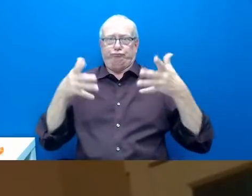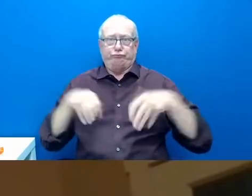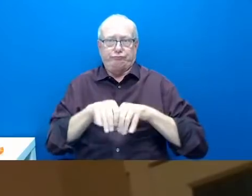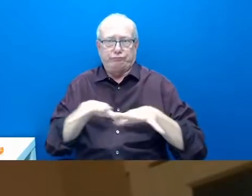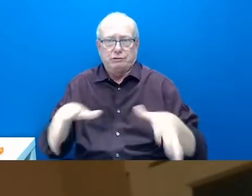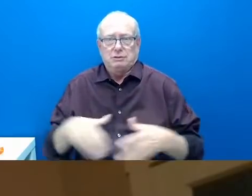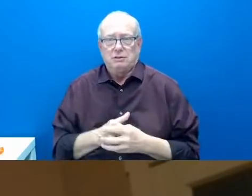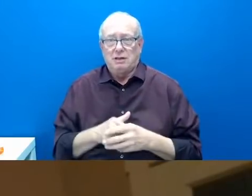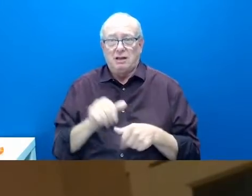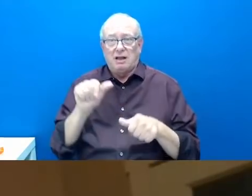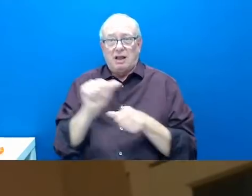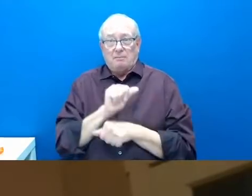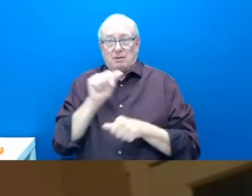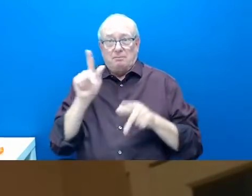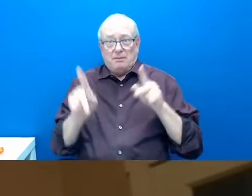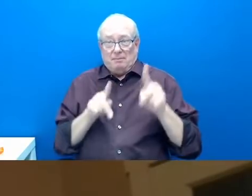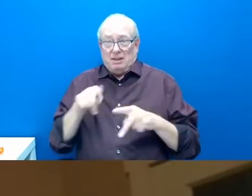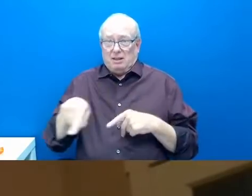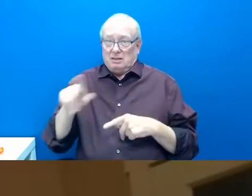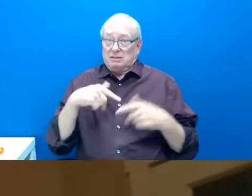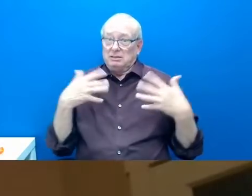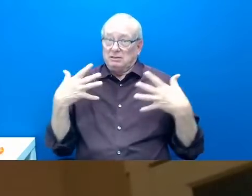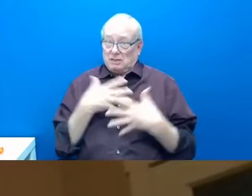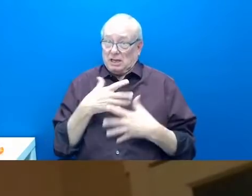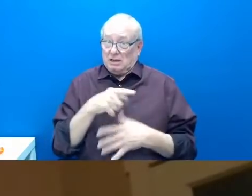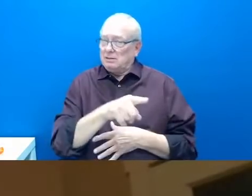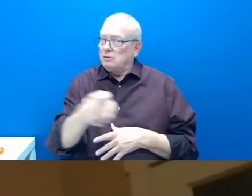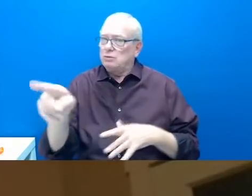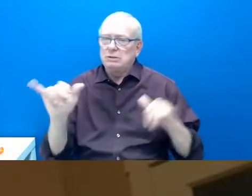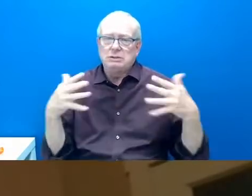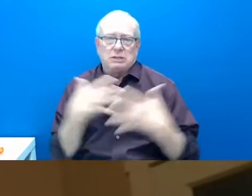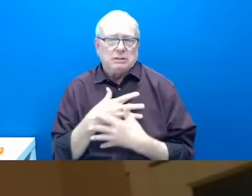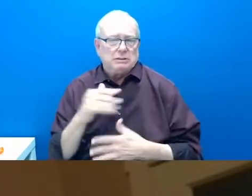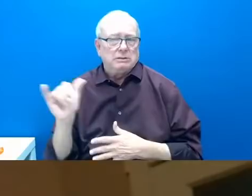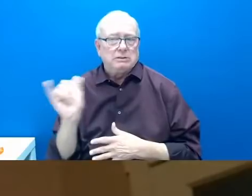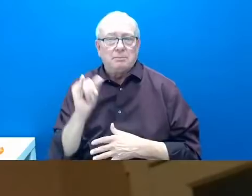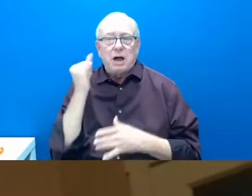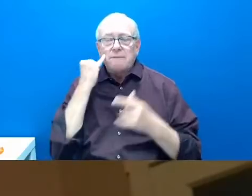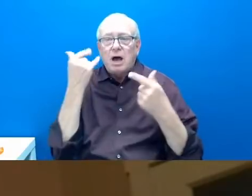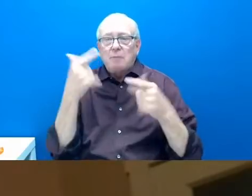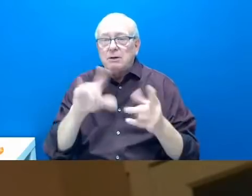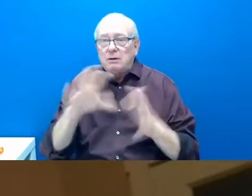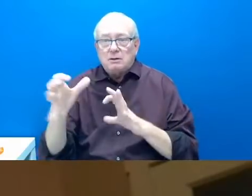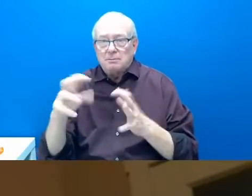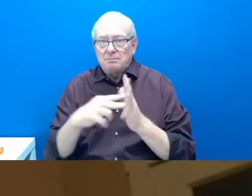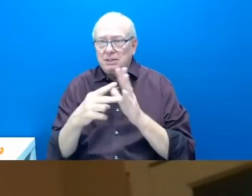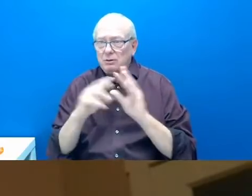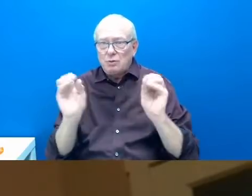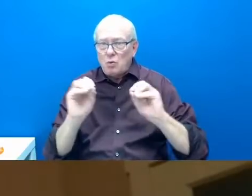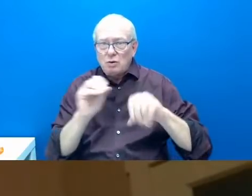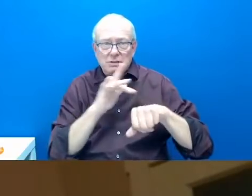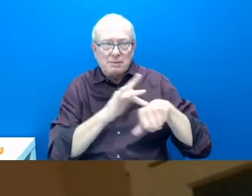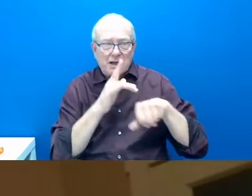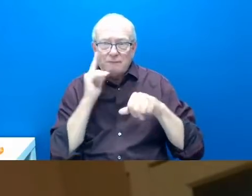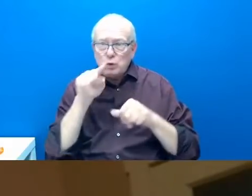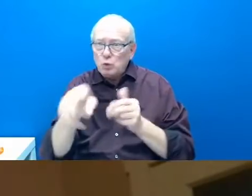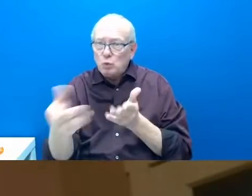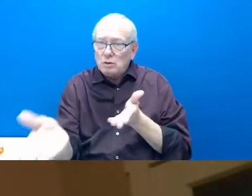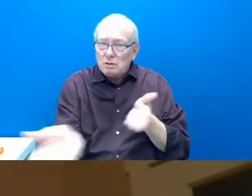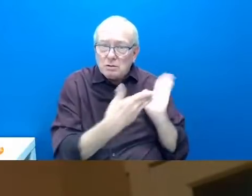scary it is to hear that there may not be space for you, for your loved ones, your children, especially if we need to enact this triage